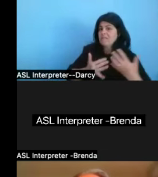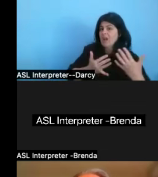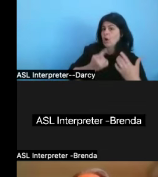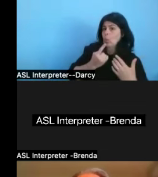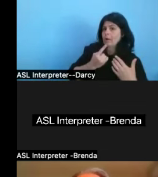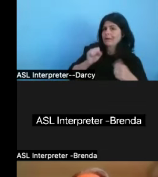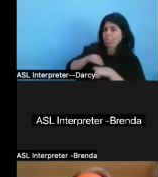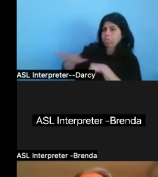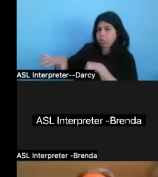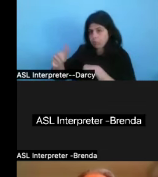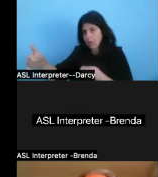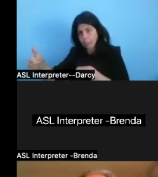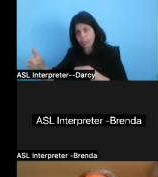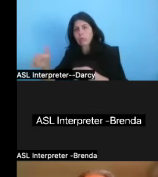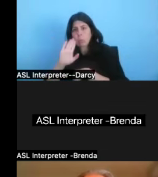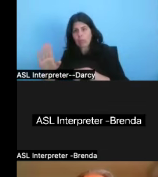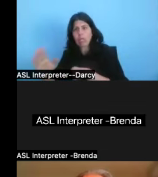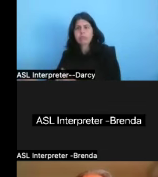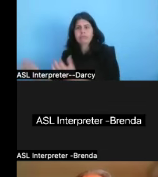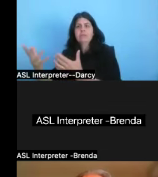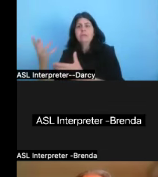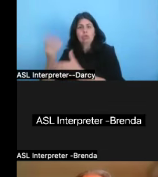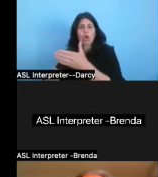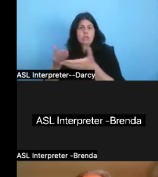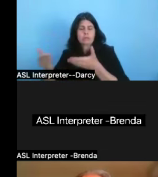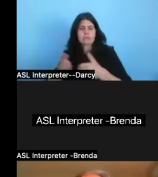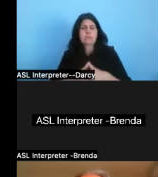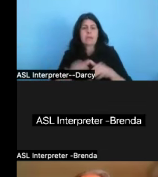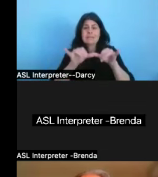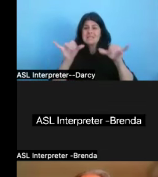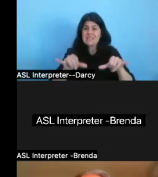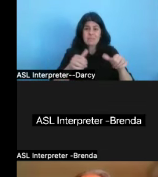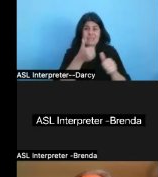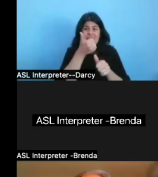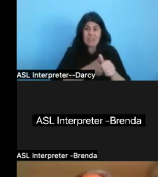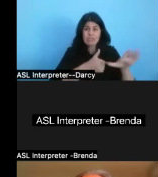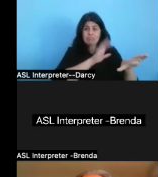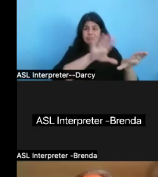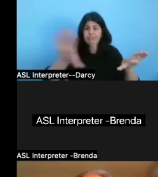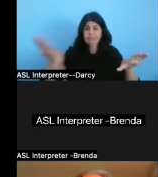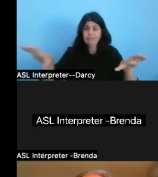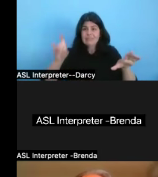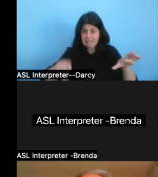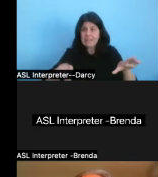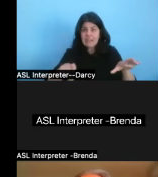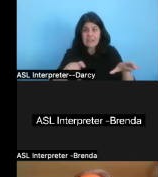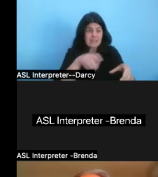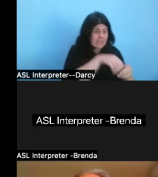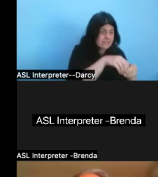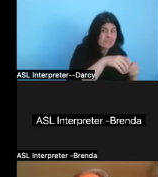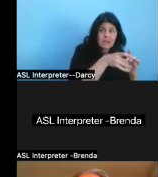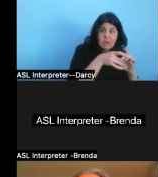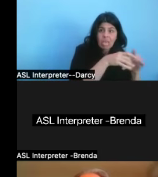damages and loss of services to other systems. And the systems need intimate coordination, but yet they tend to operate